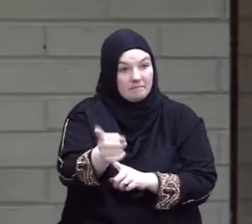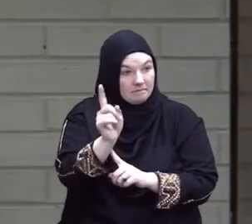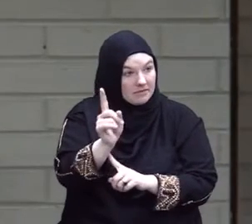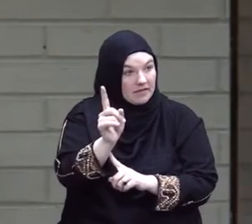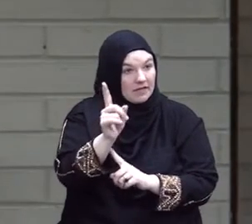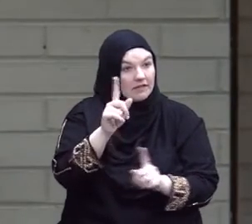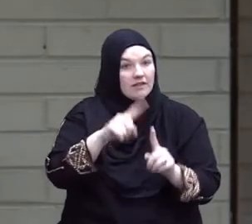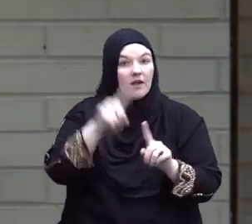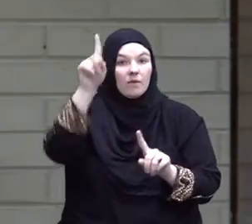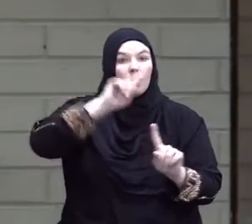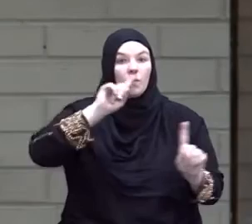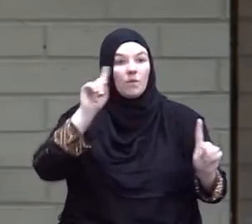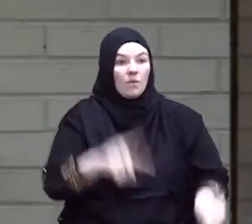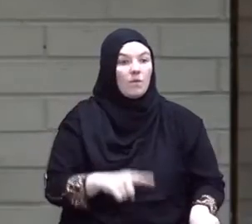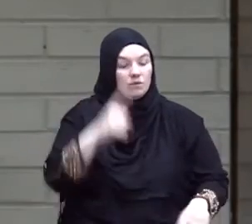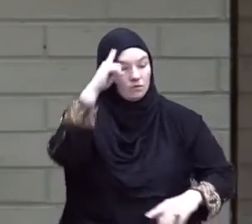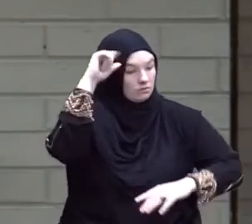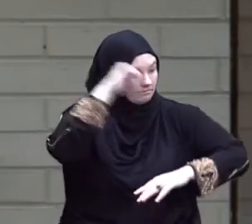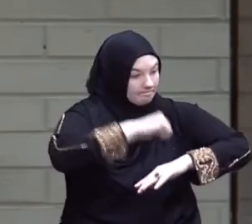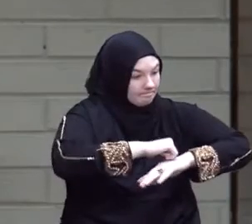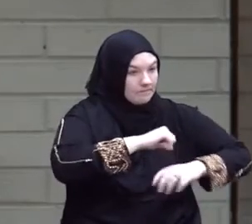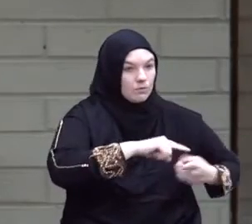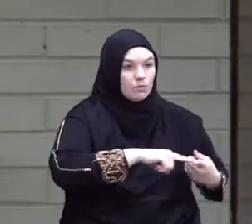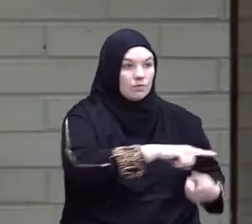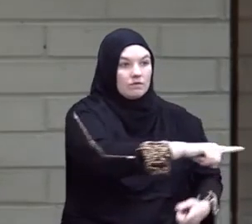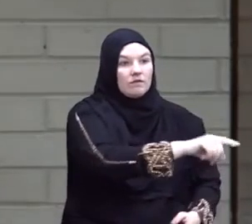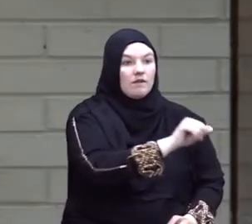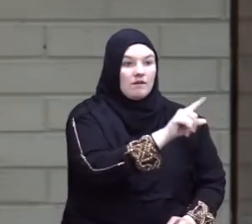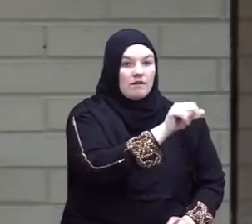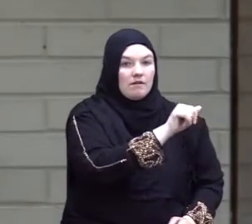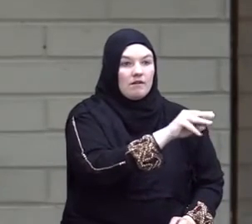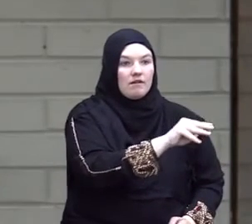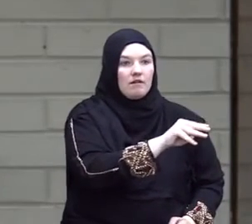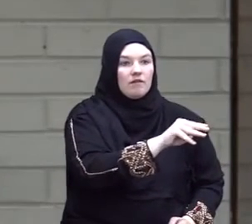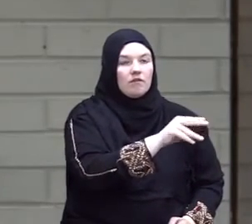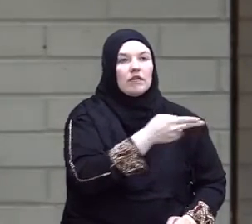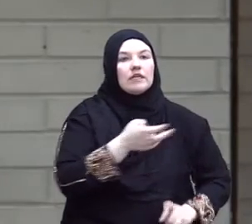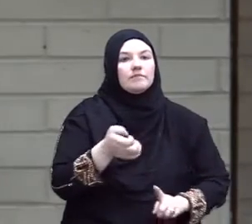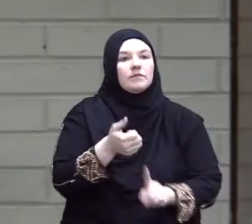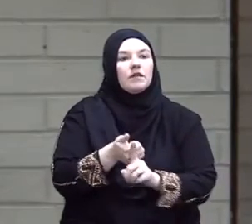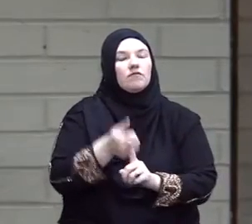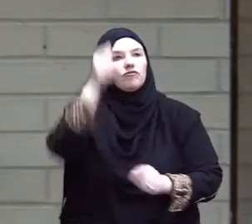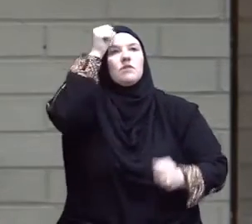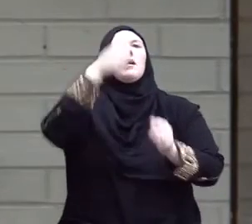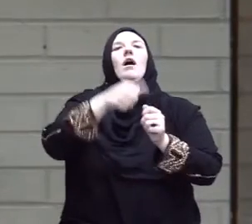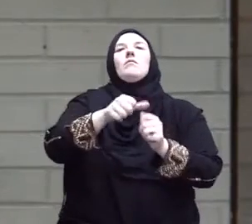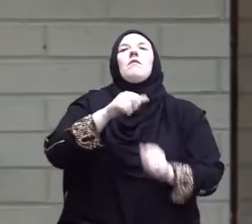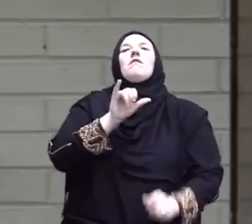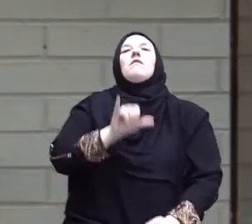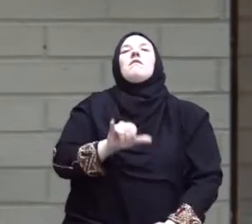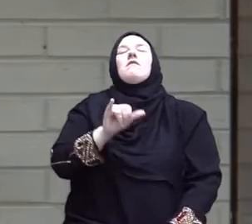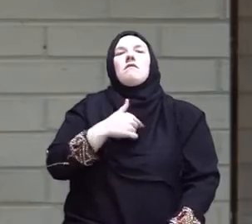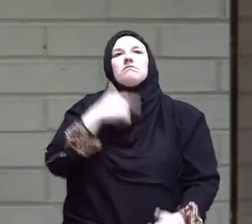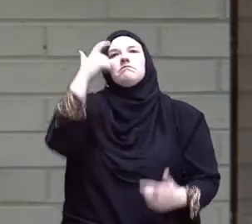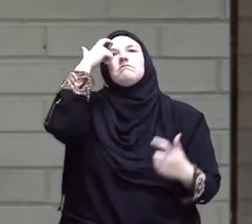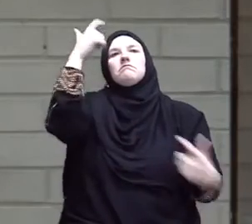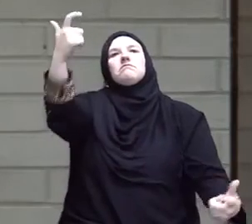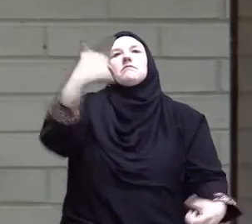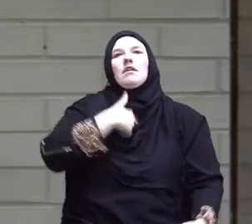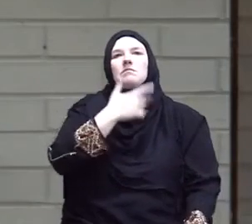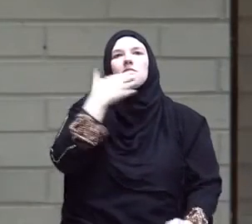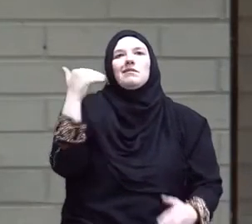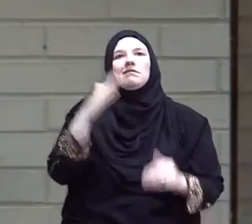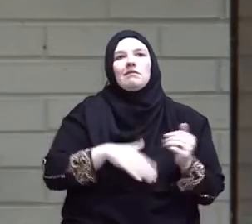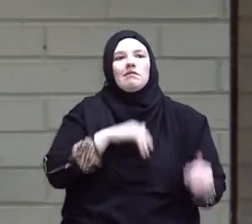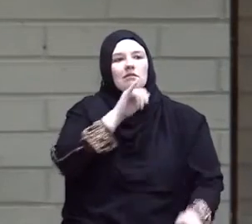soon as the order came to prostrate to Adam, he remembered his greatness and acted